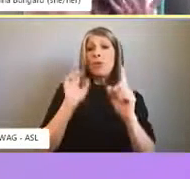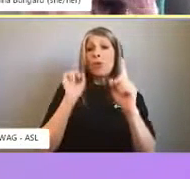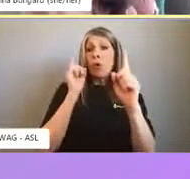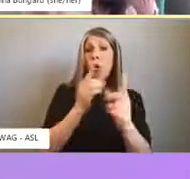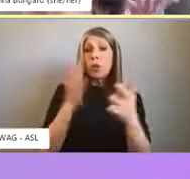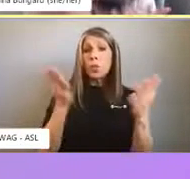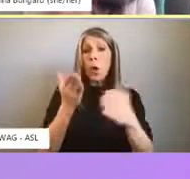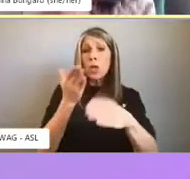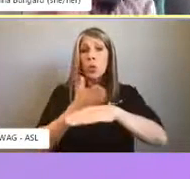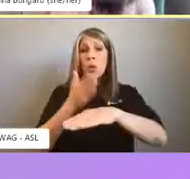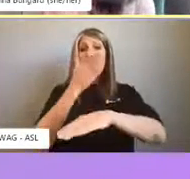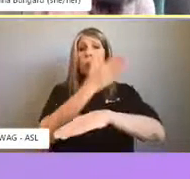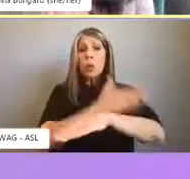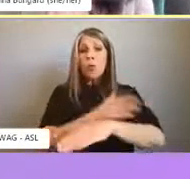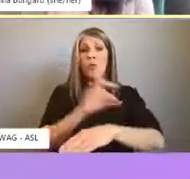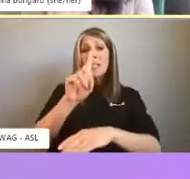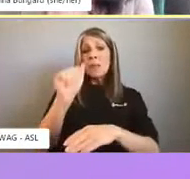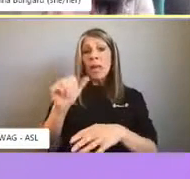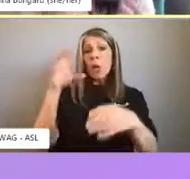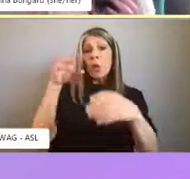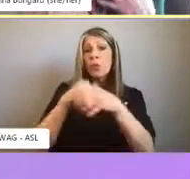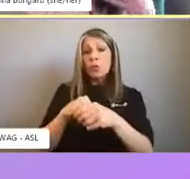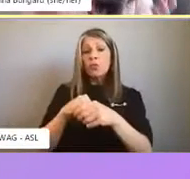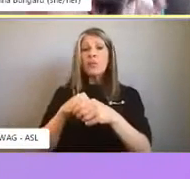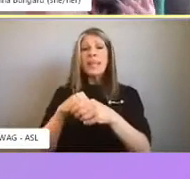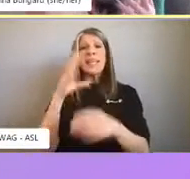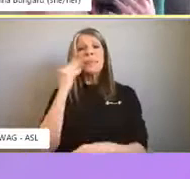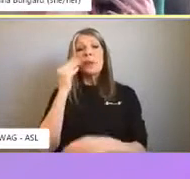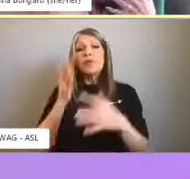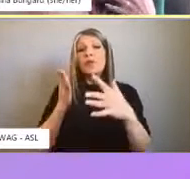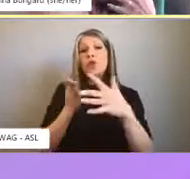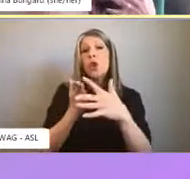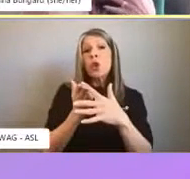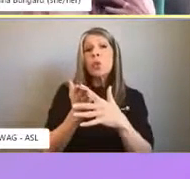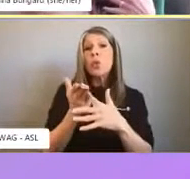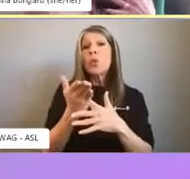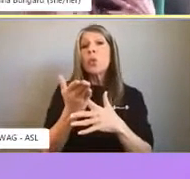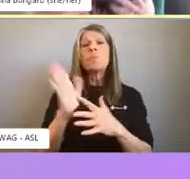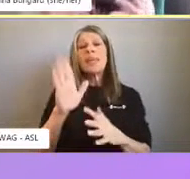to improve the disability inclusion experience throughout the